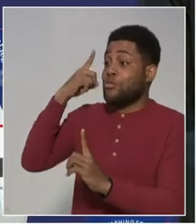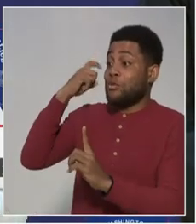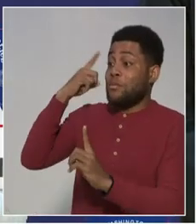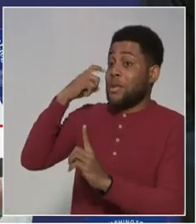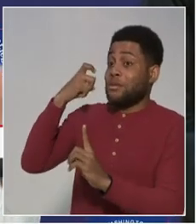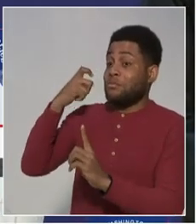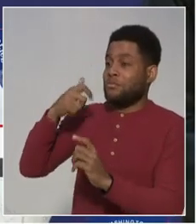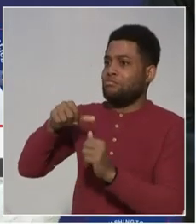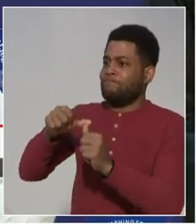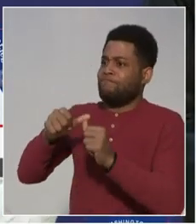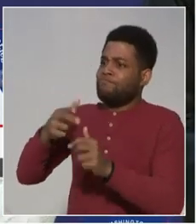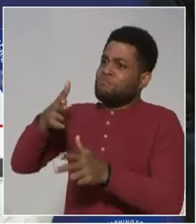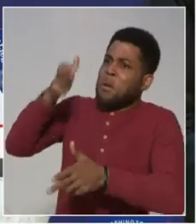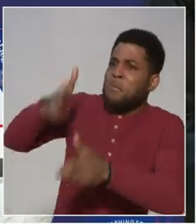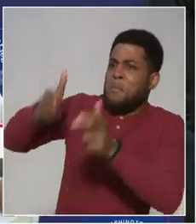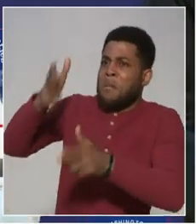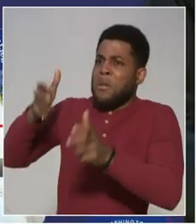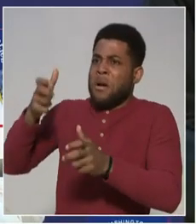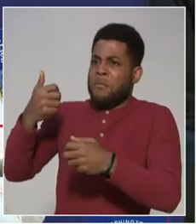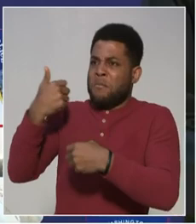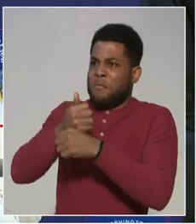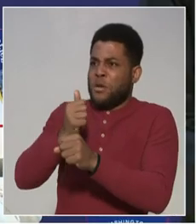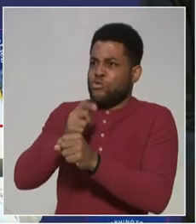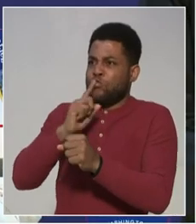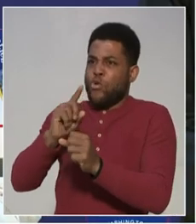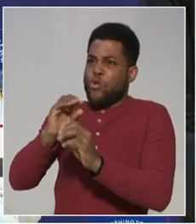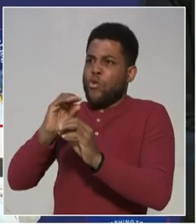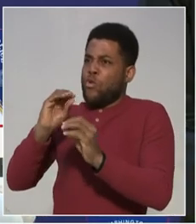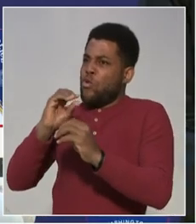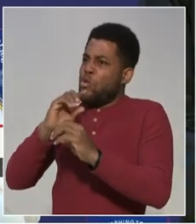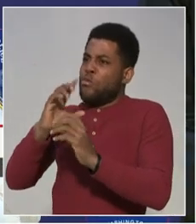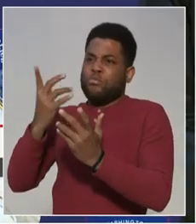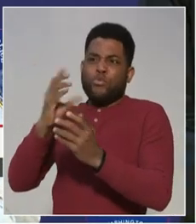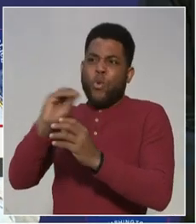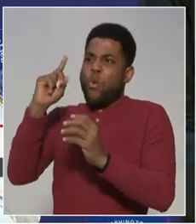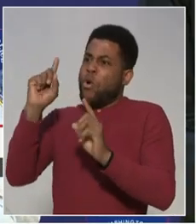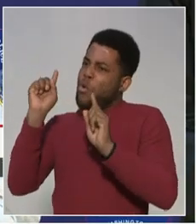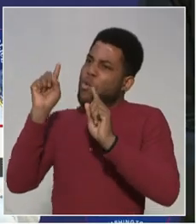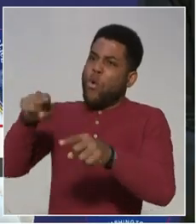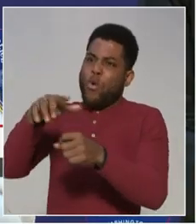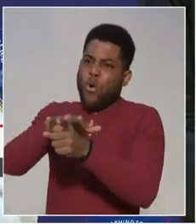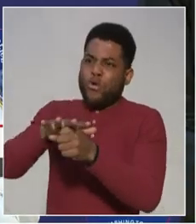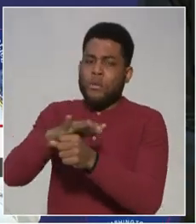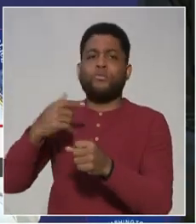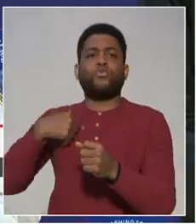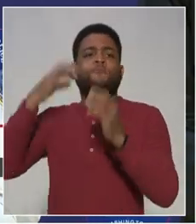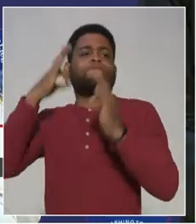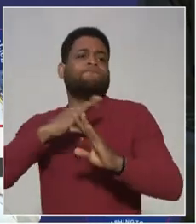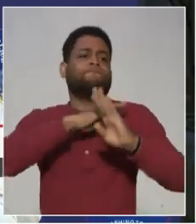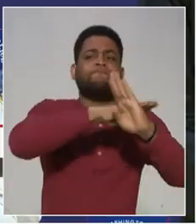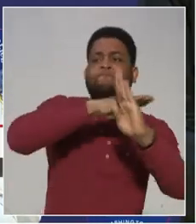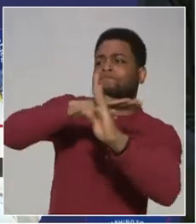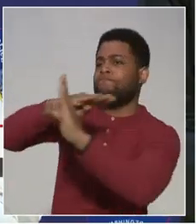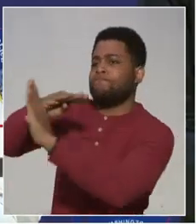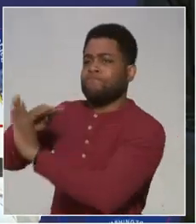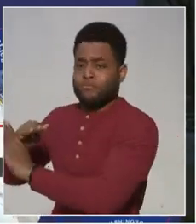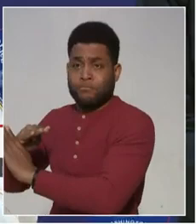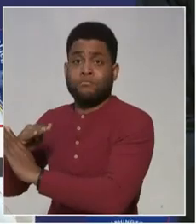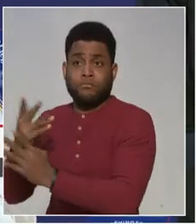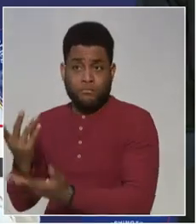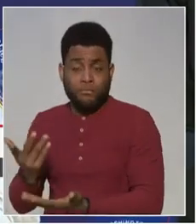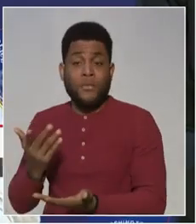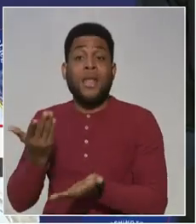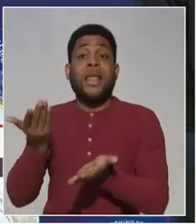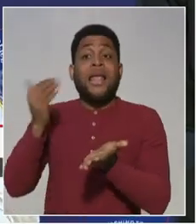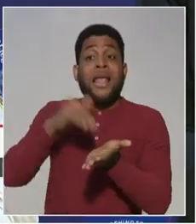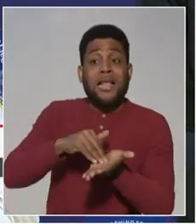anyone in that area. We are holding that area down for that specific reason. We have been in communication with him, as I described earlier today. There were